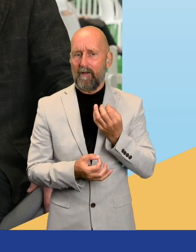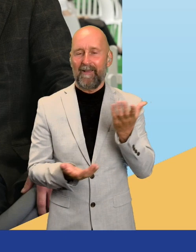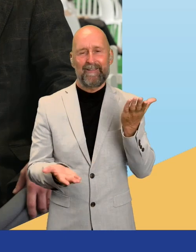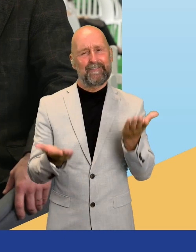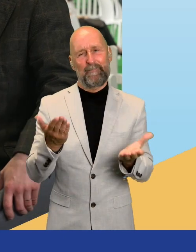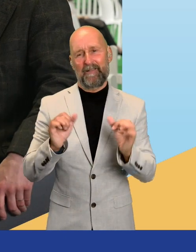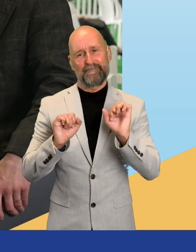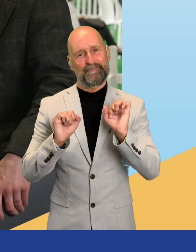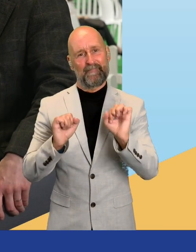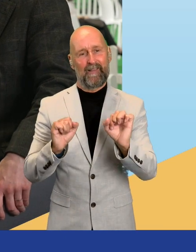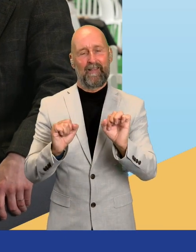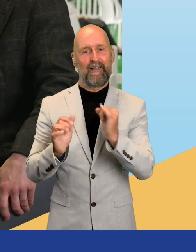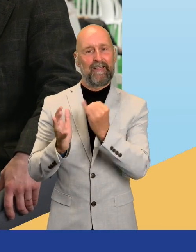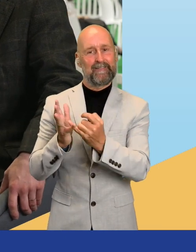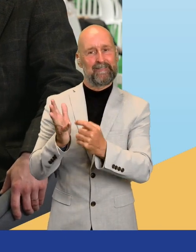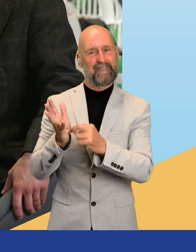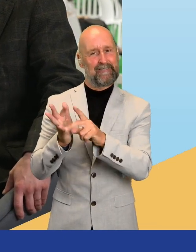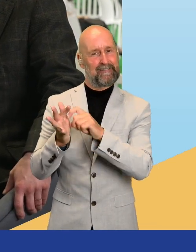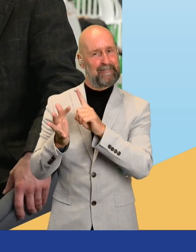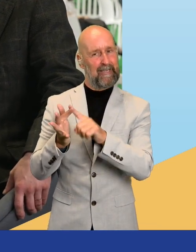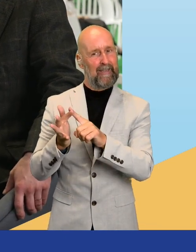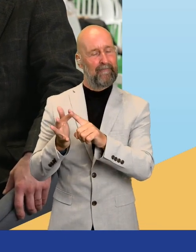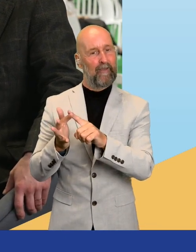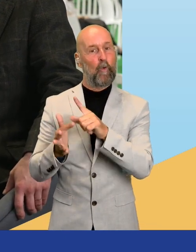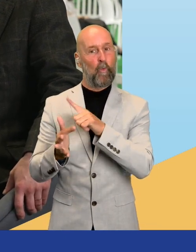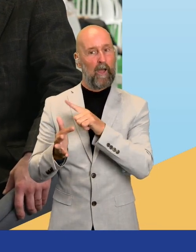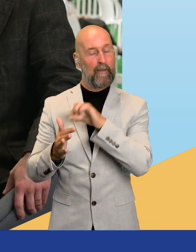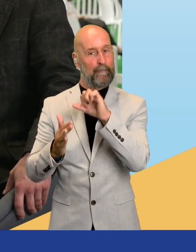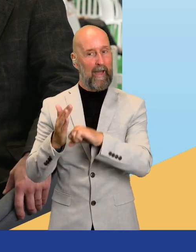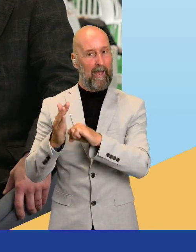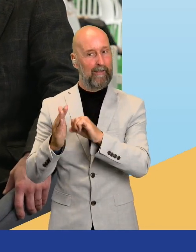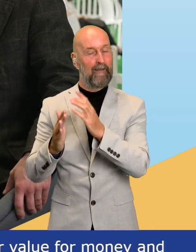depends on, obviously Steve will have a very good view of if you're buying privately.